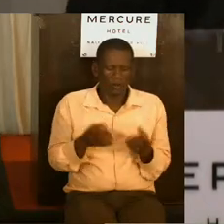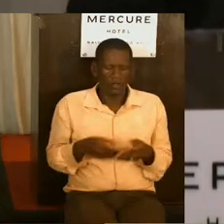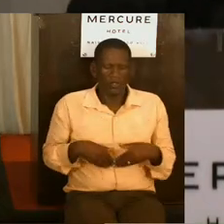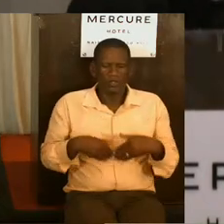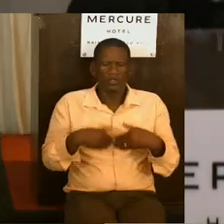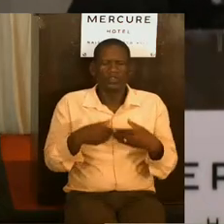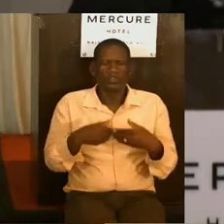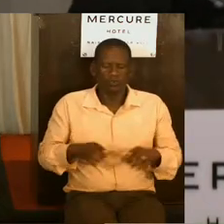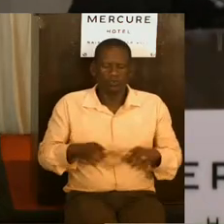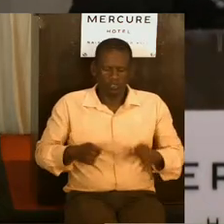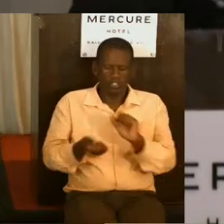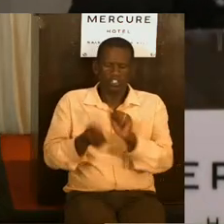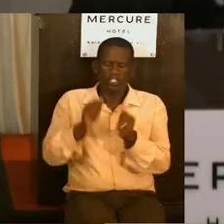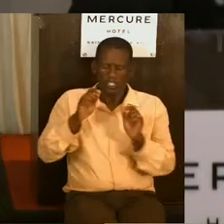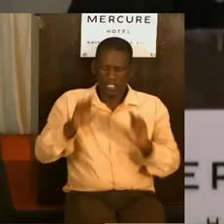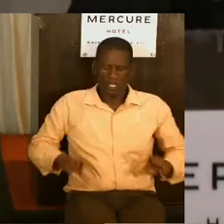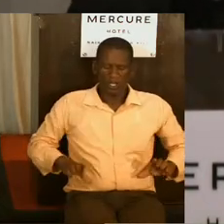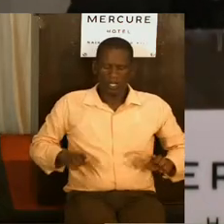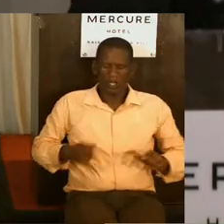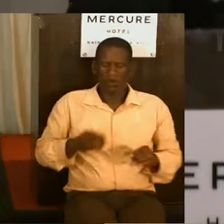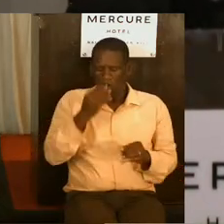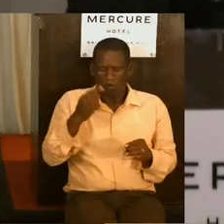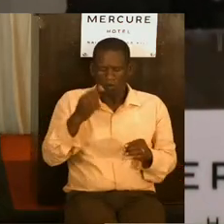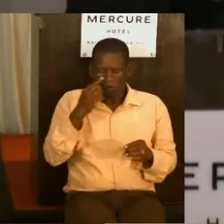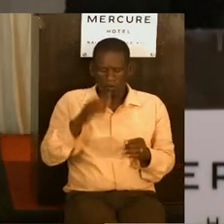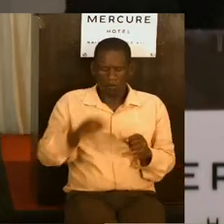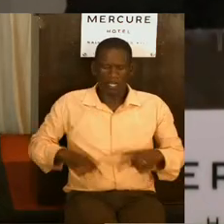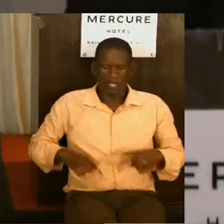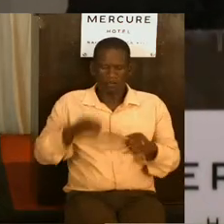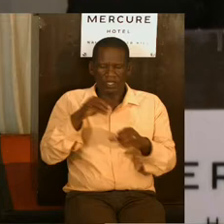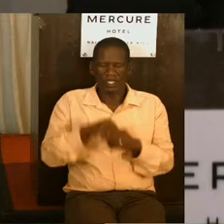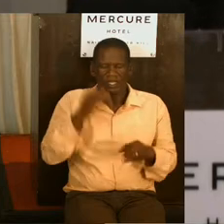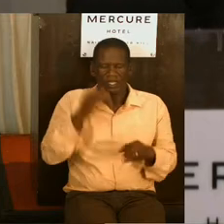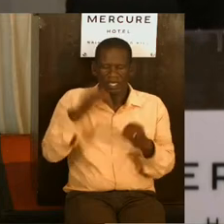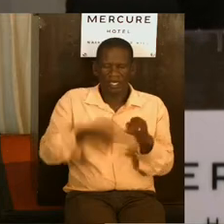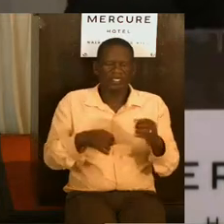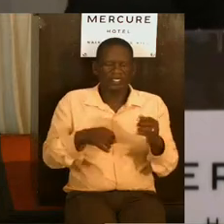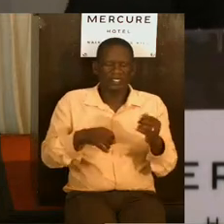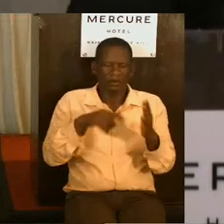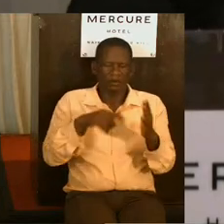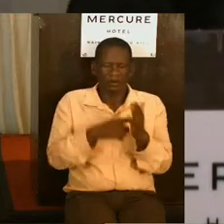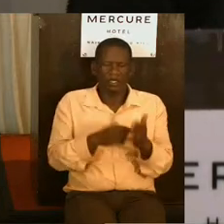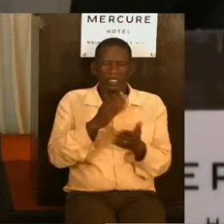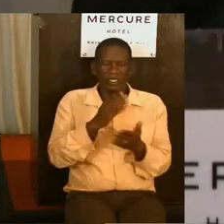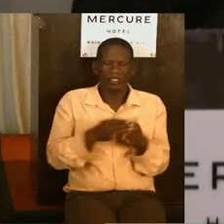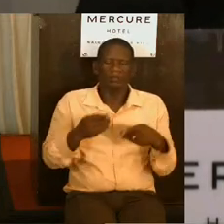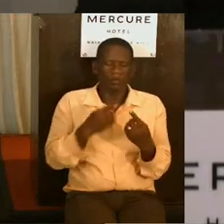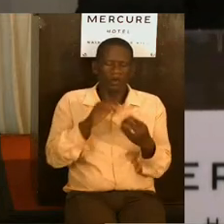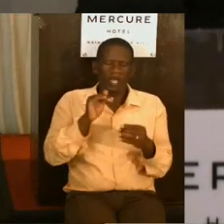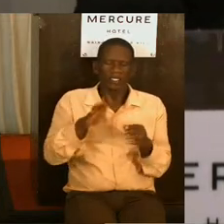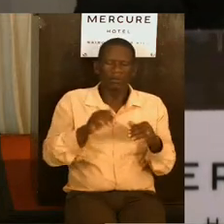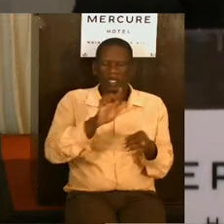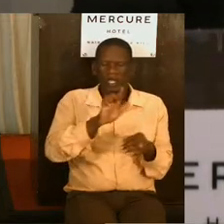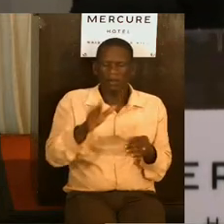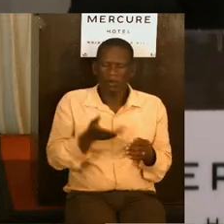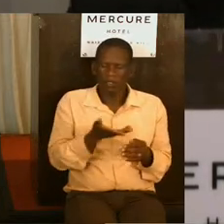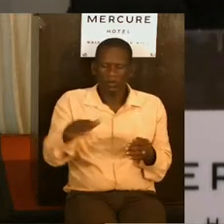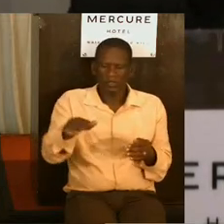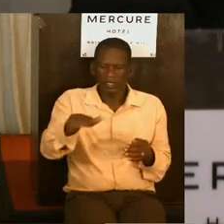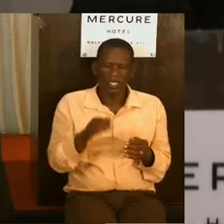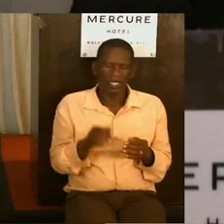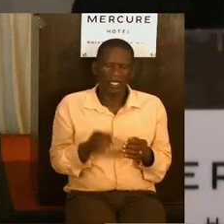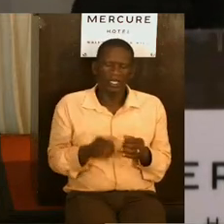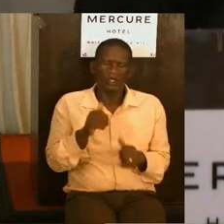within whom we are living with the last point is that somebody asked about tricipia and those areas